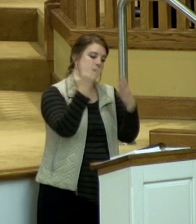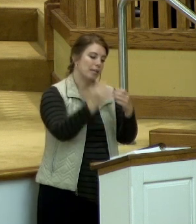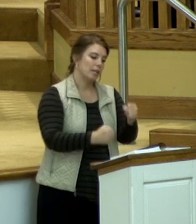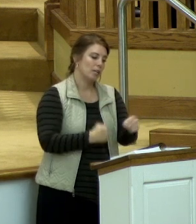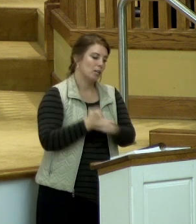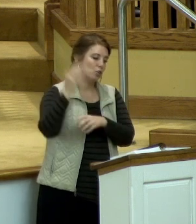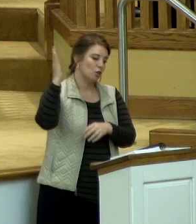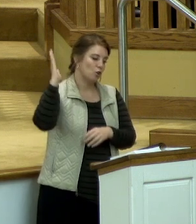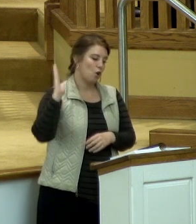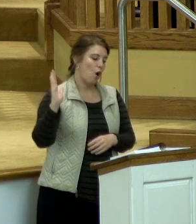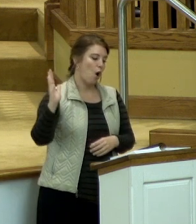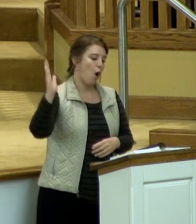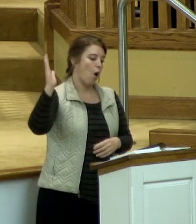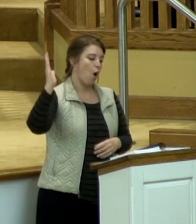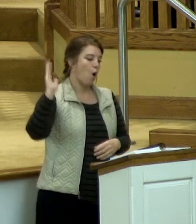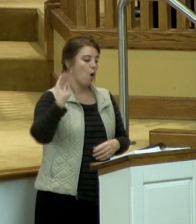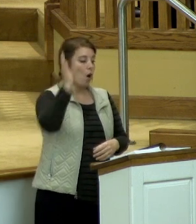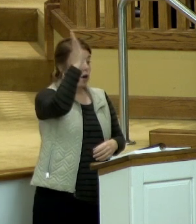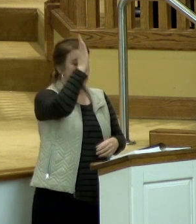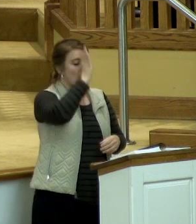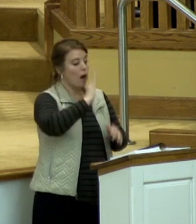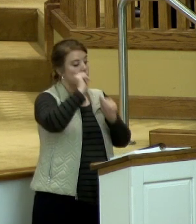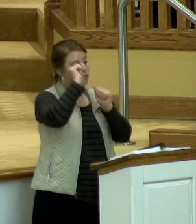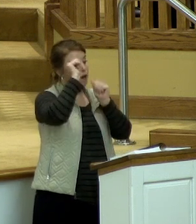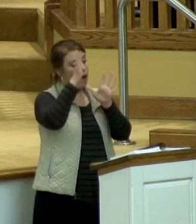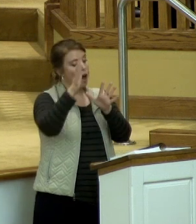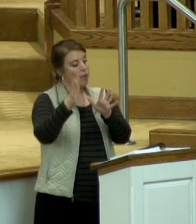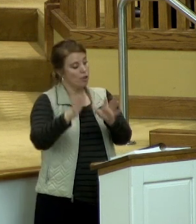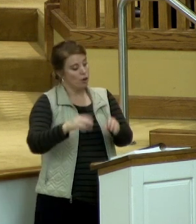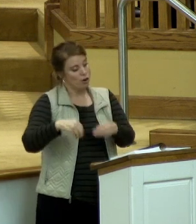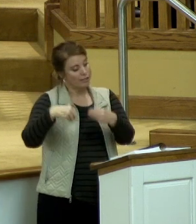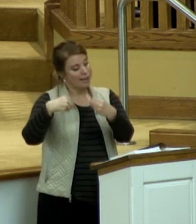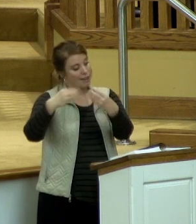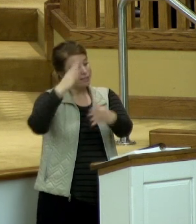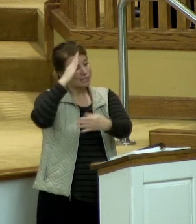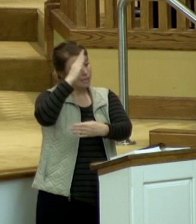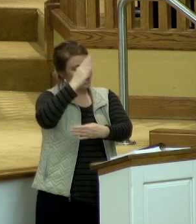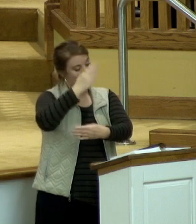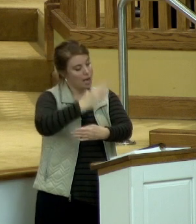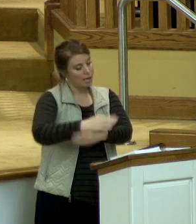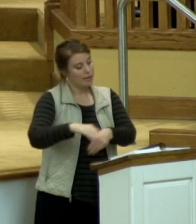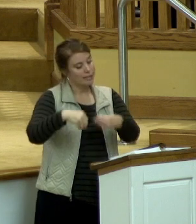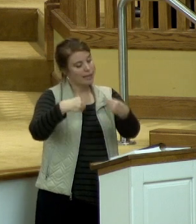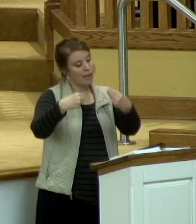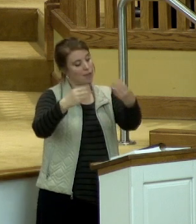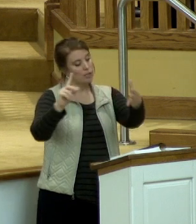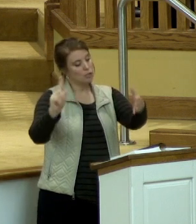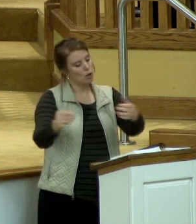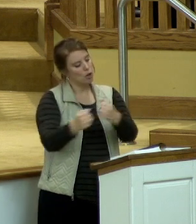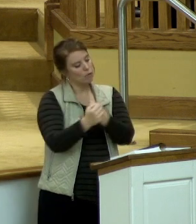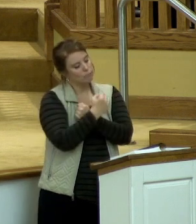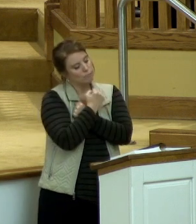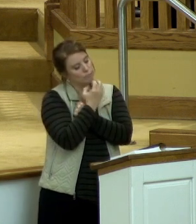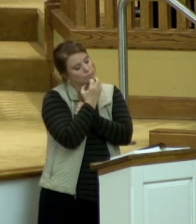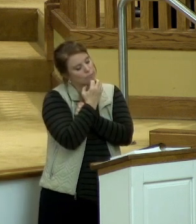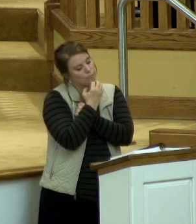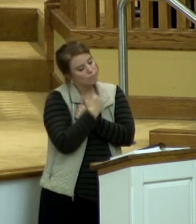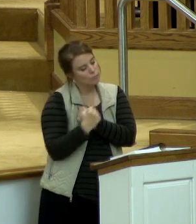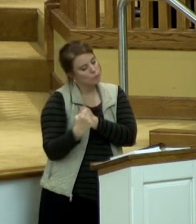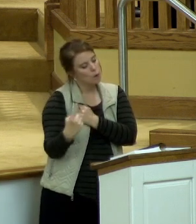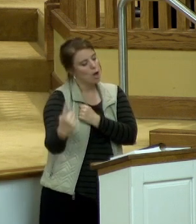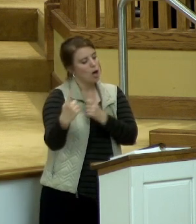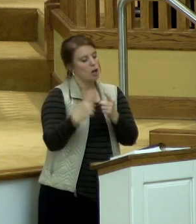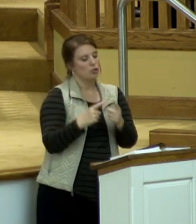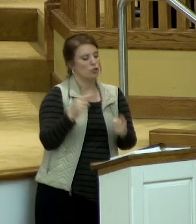many years ago. God the Father gave his Son, gave his own